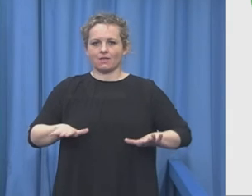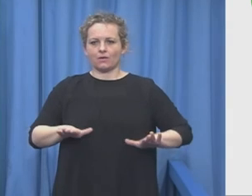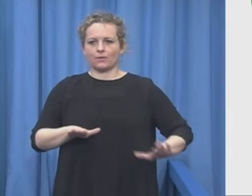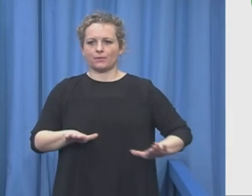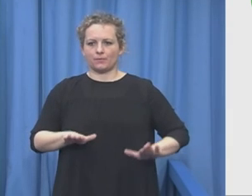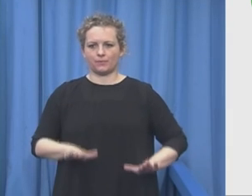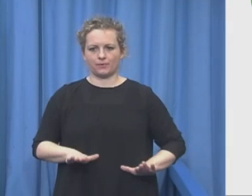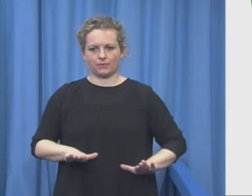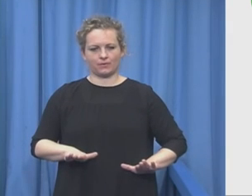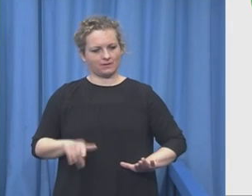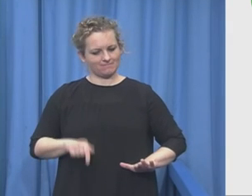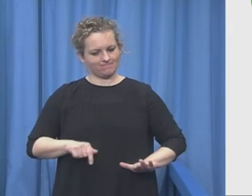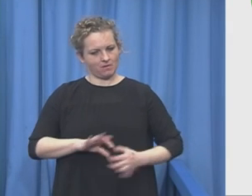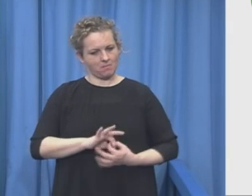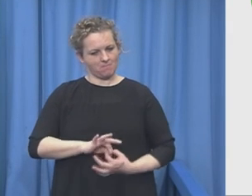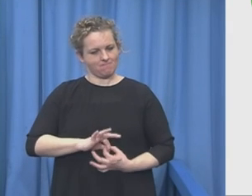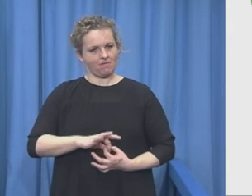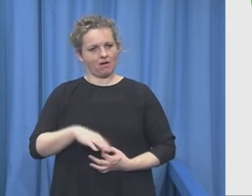and deep way.